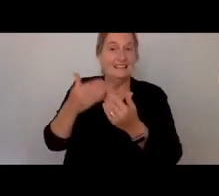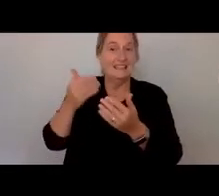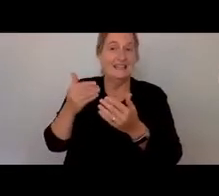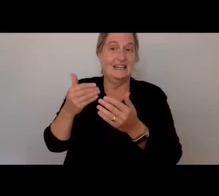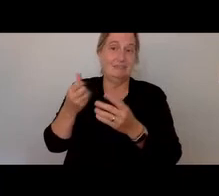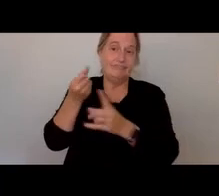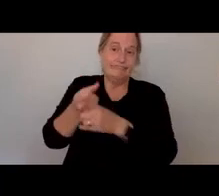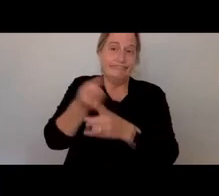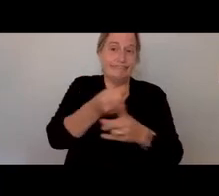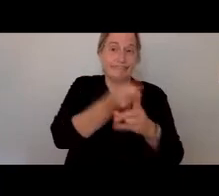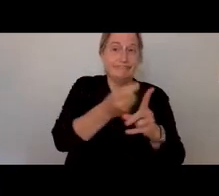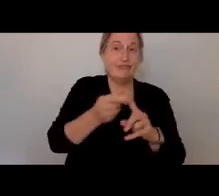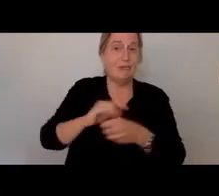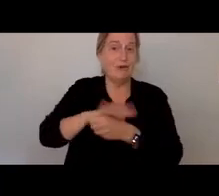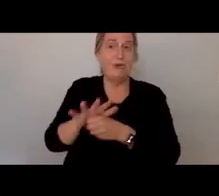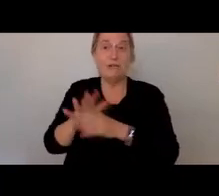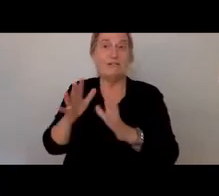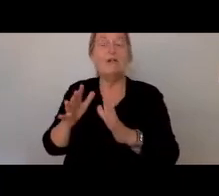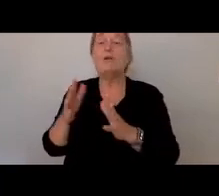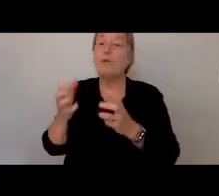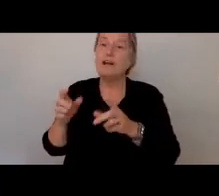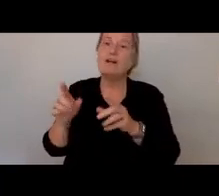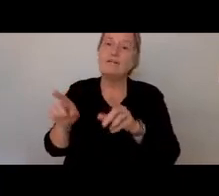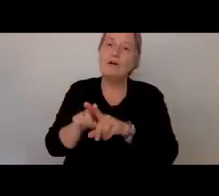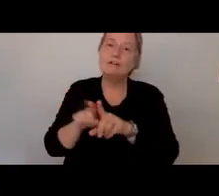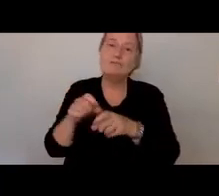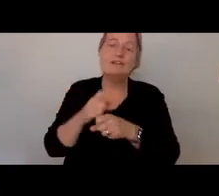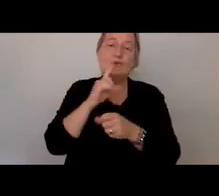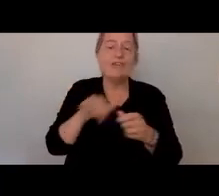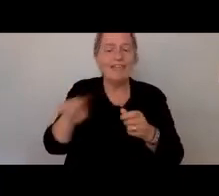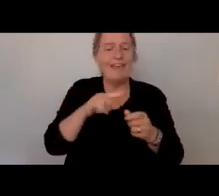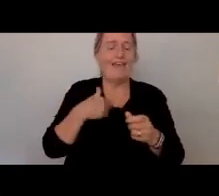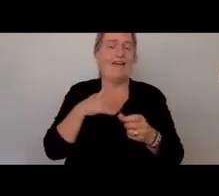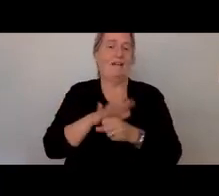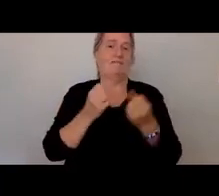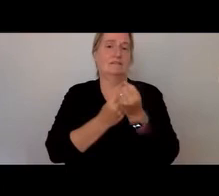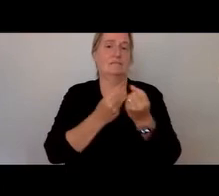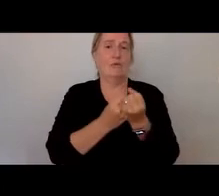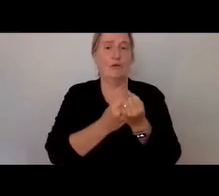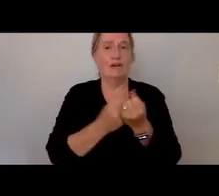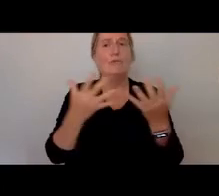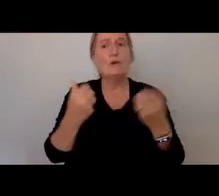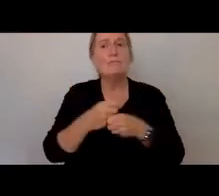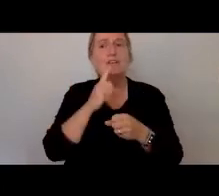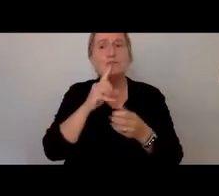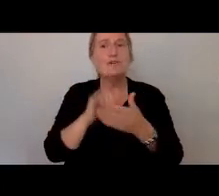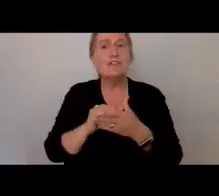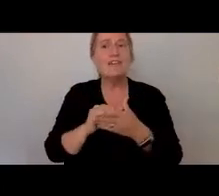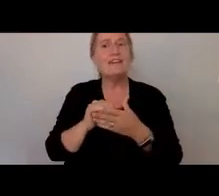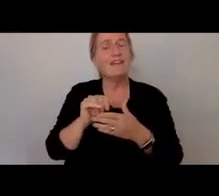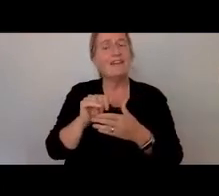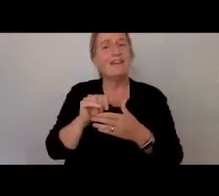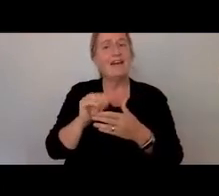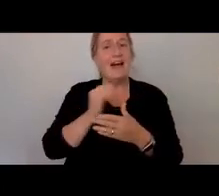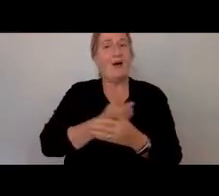that next bill actually helps people with their health care, helps people with the help they need with nutrition,